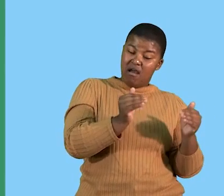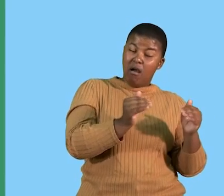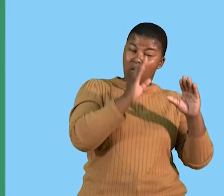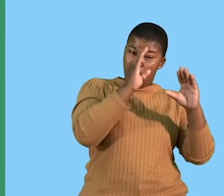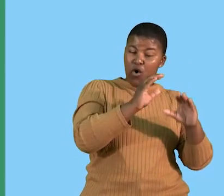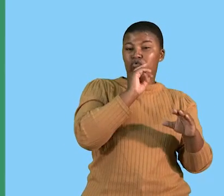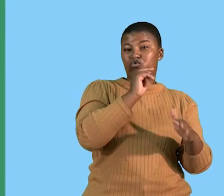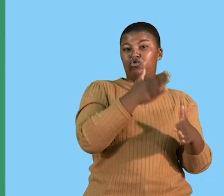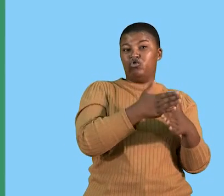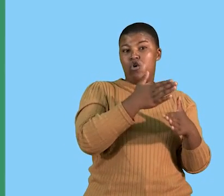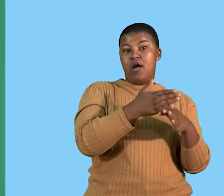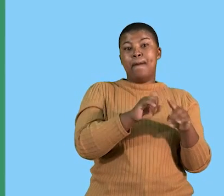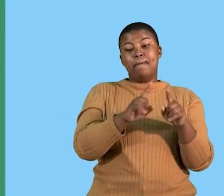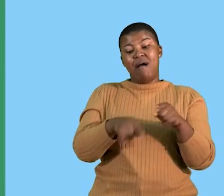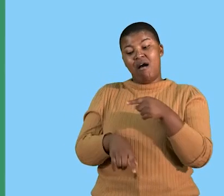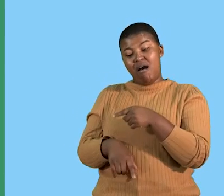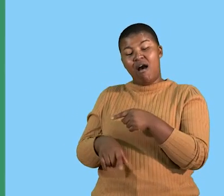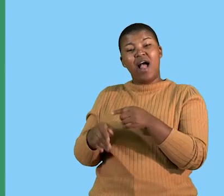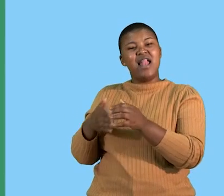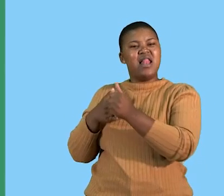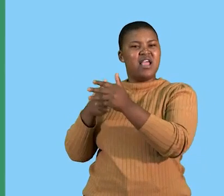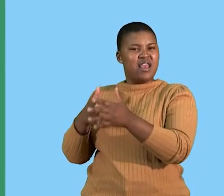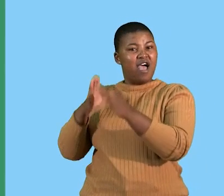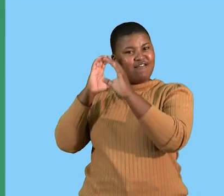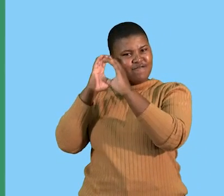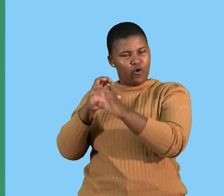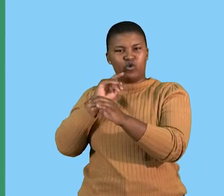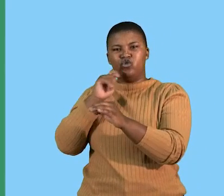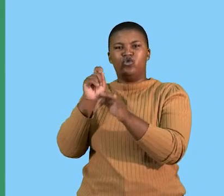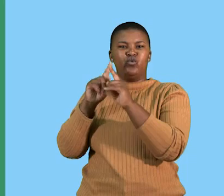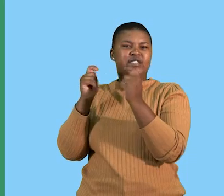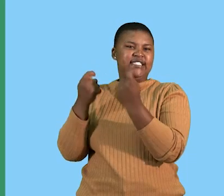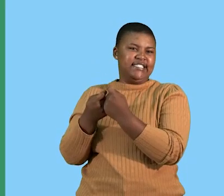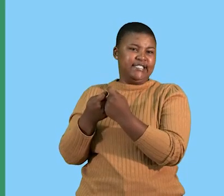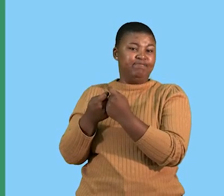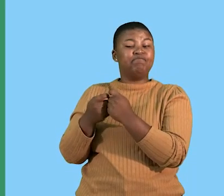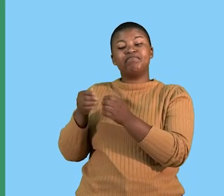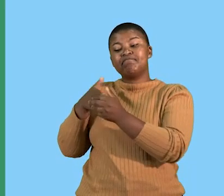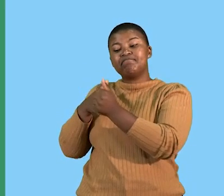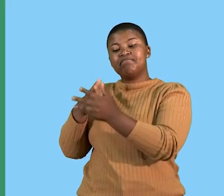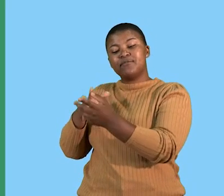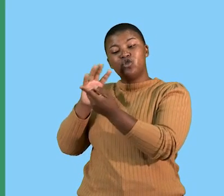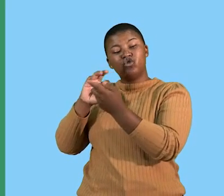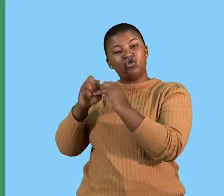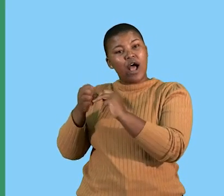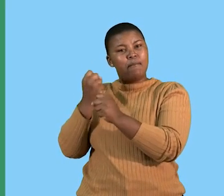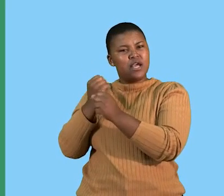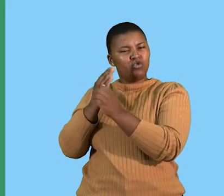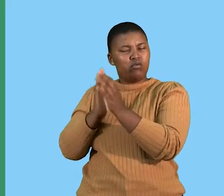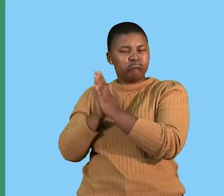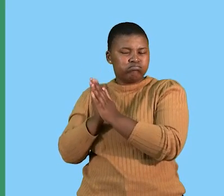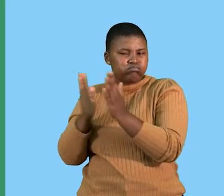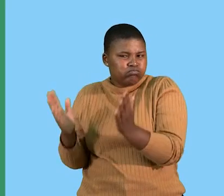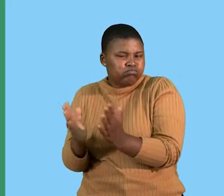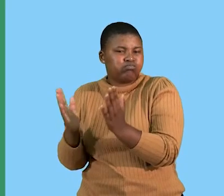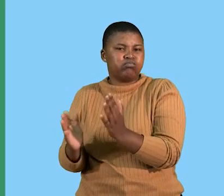task-orientated, where leadership focus more on the team, and they try to inspire all the